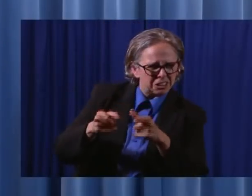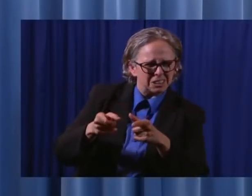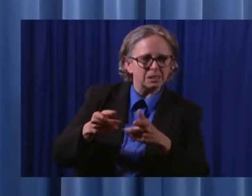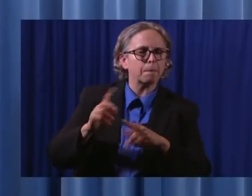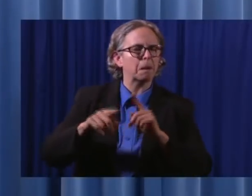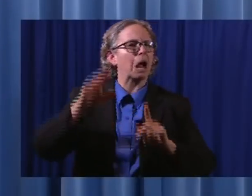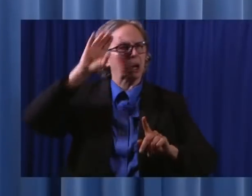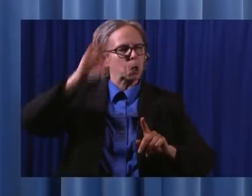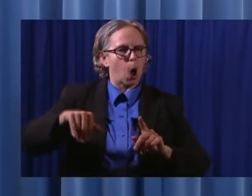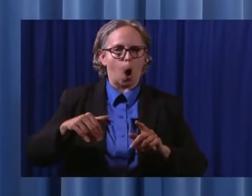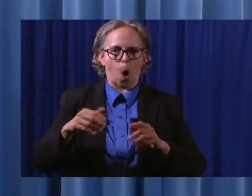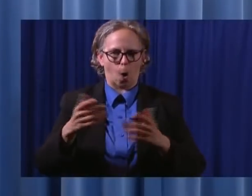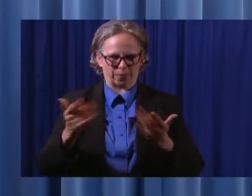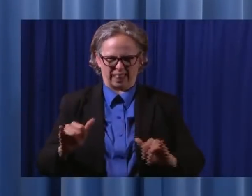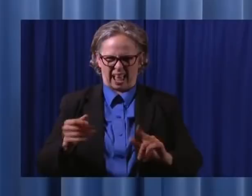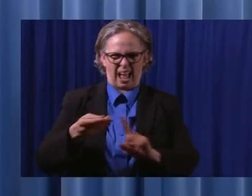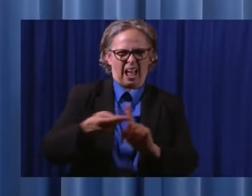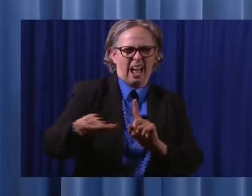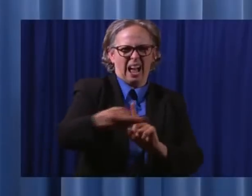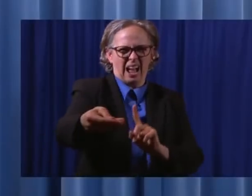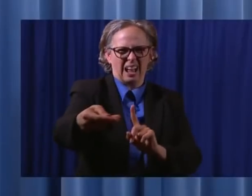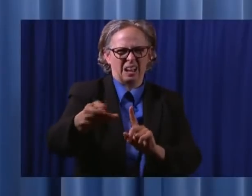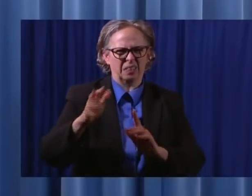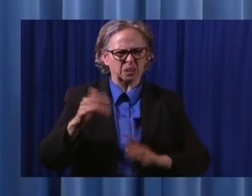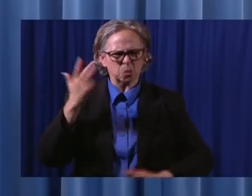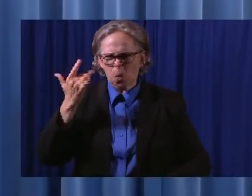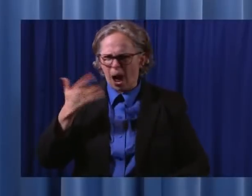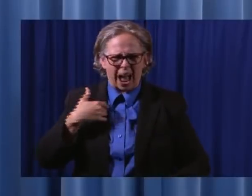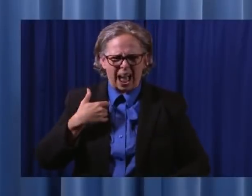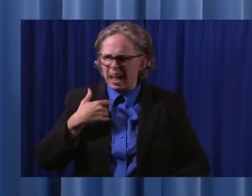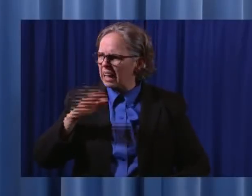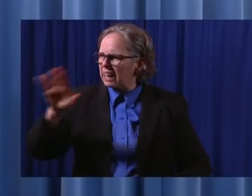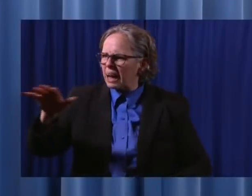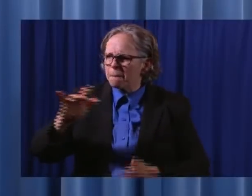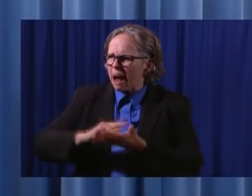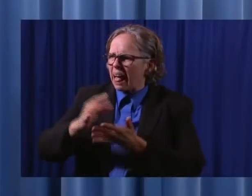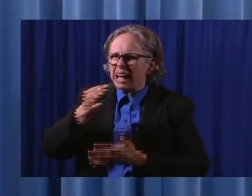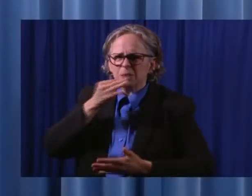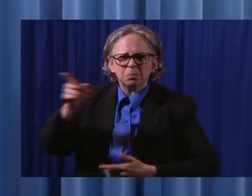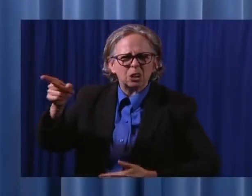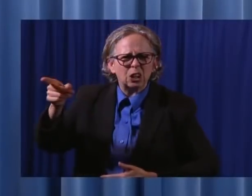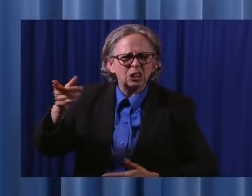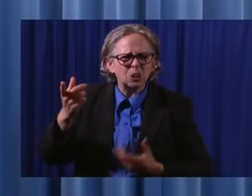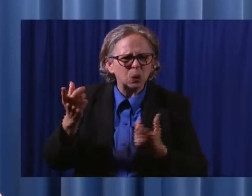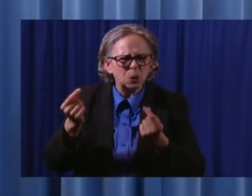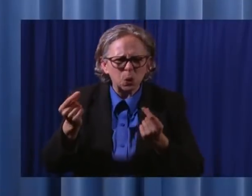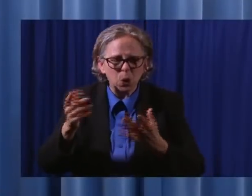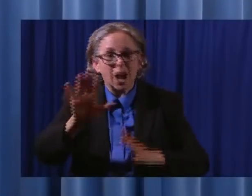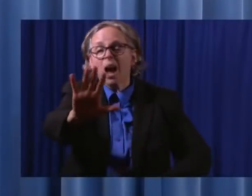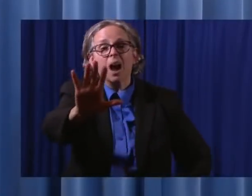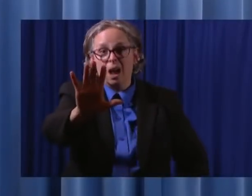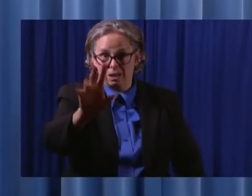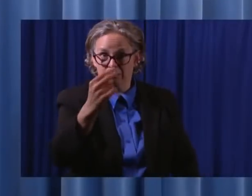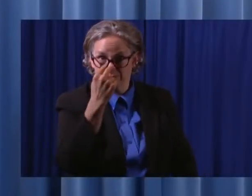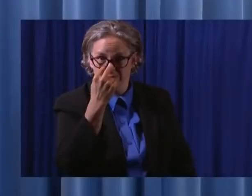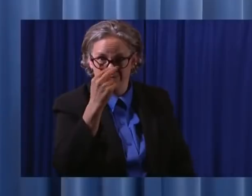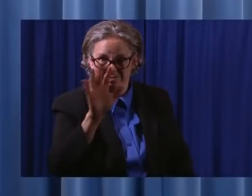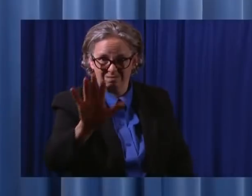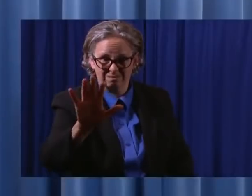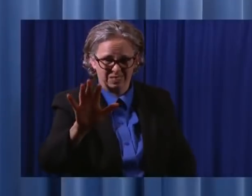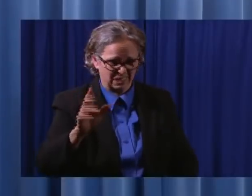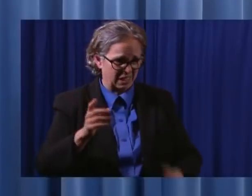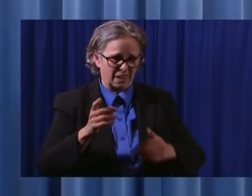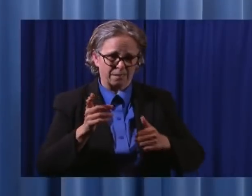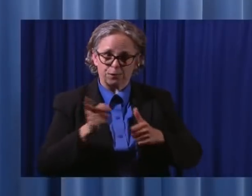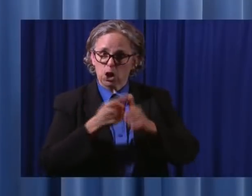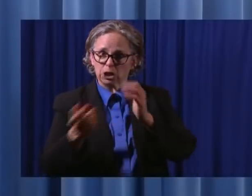asked protesters, you know, we don't infringe upon the First Amendment. So we don't infringe on people's right to go to church. We don't